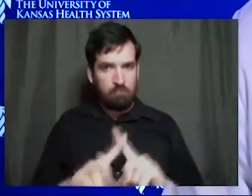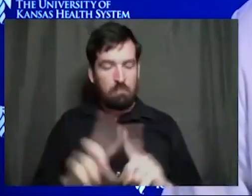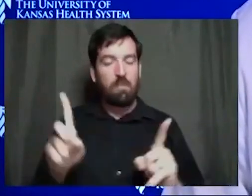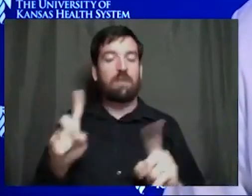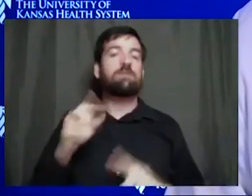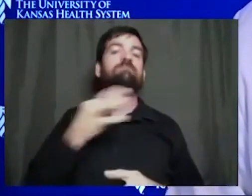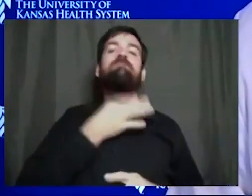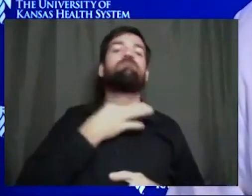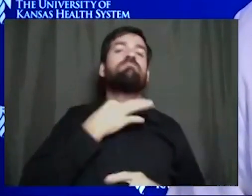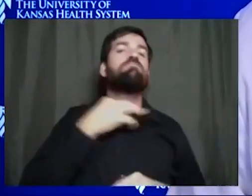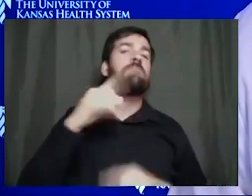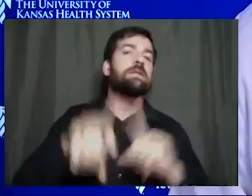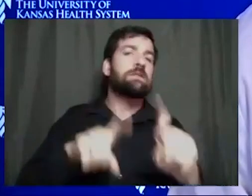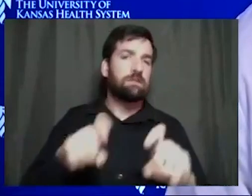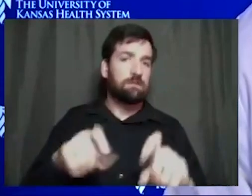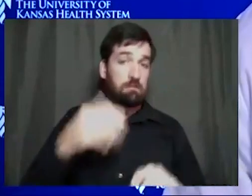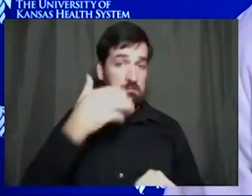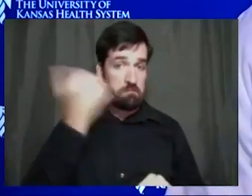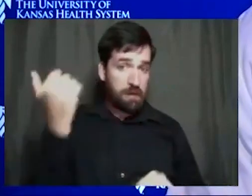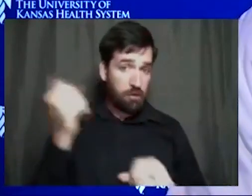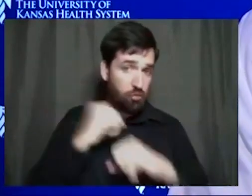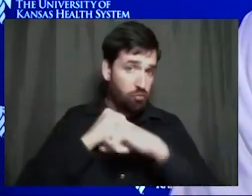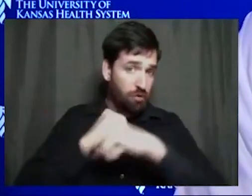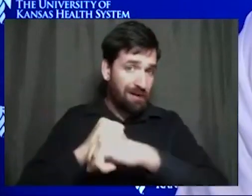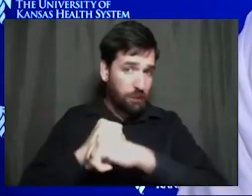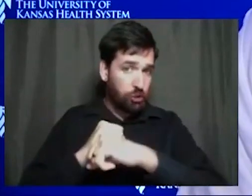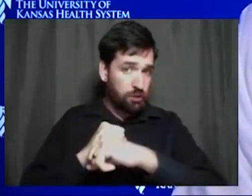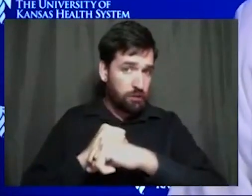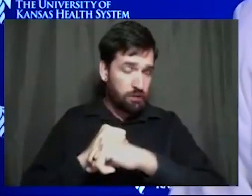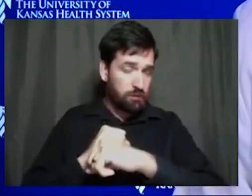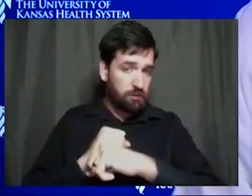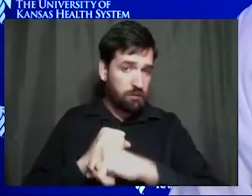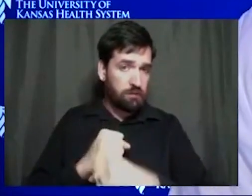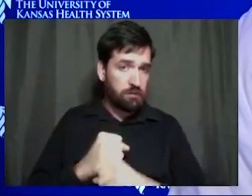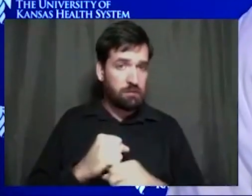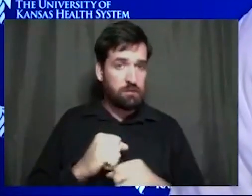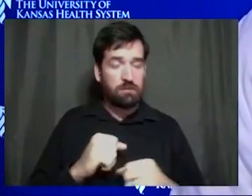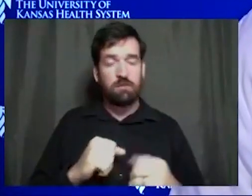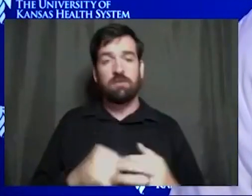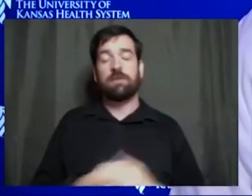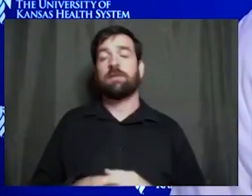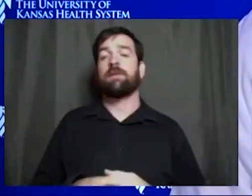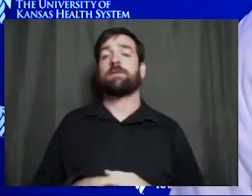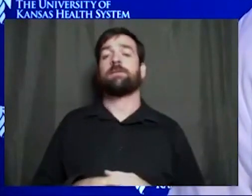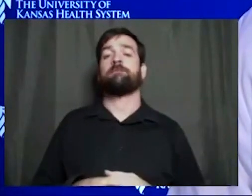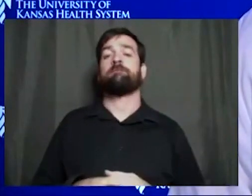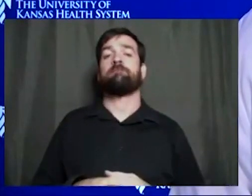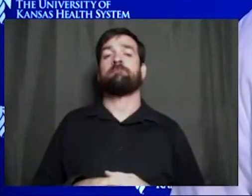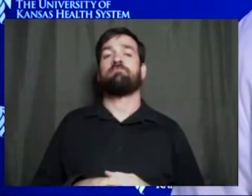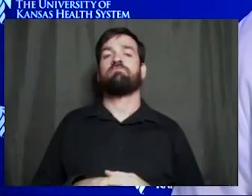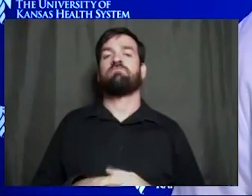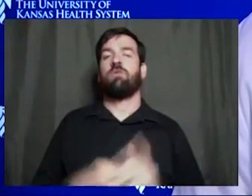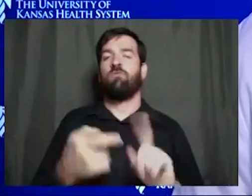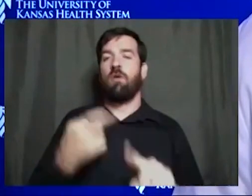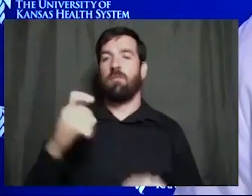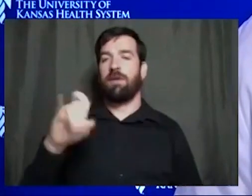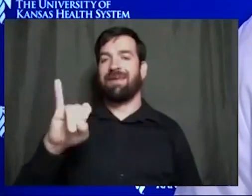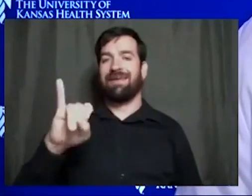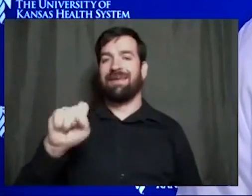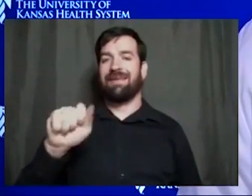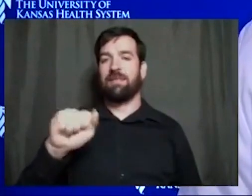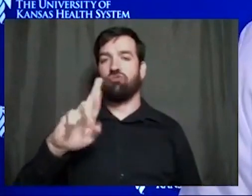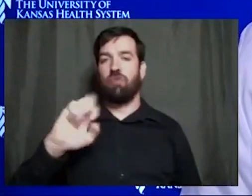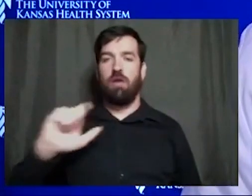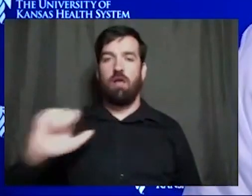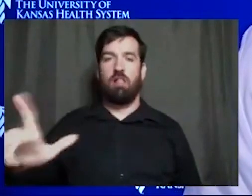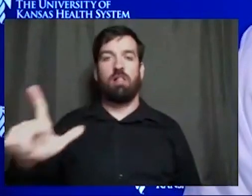it provide better protection against infection? I think there's a preprint out of Israel that may show that, but I think there are a